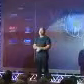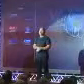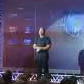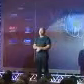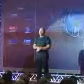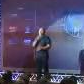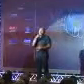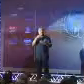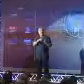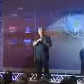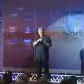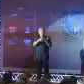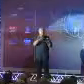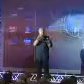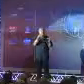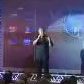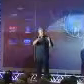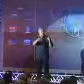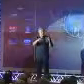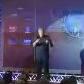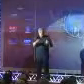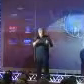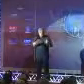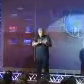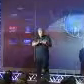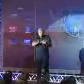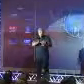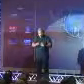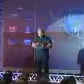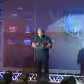They say, just buy it from Taiwan.